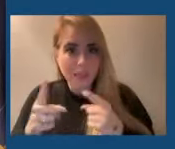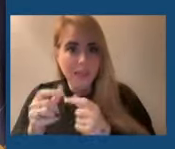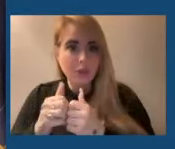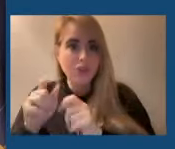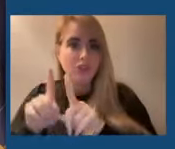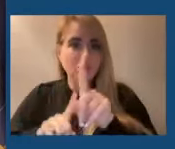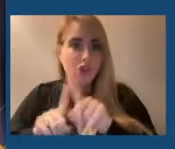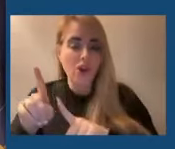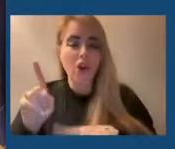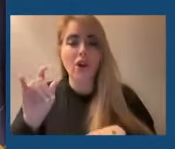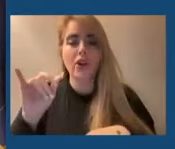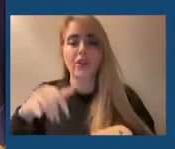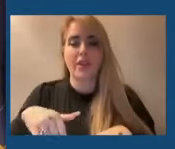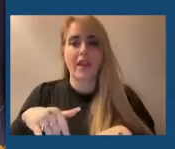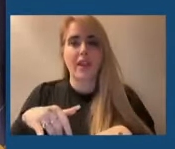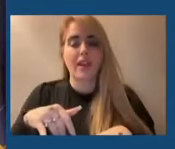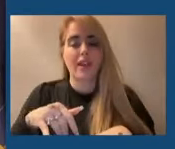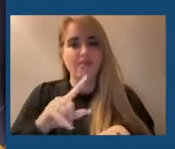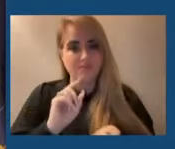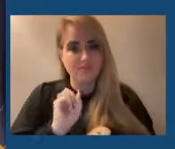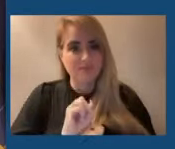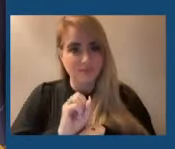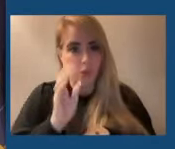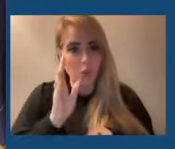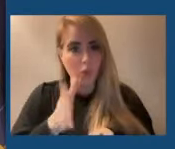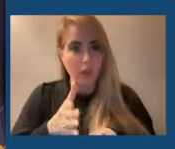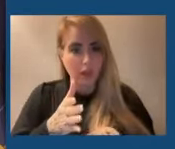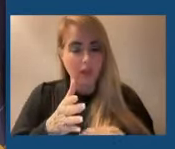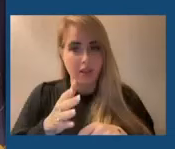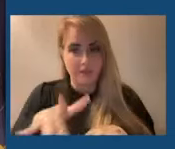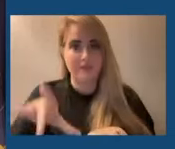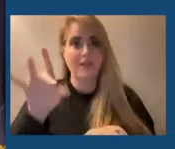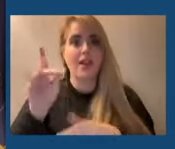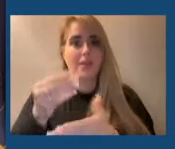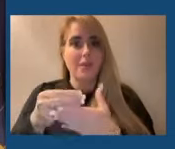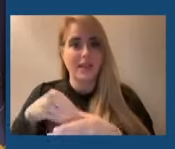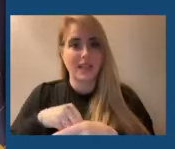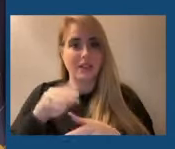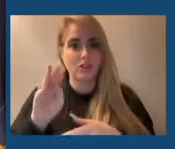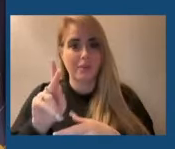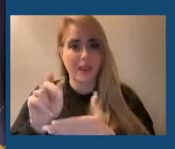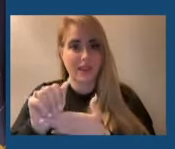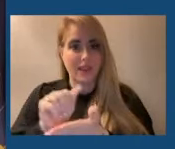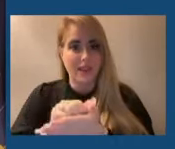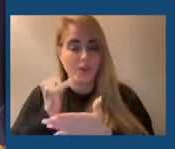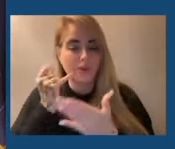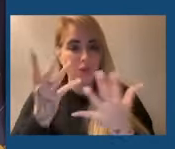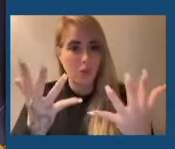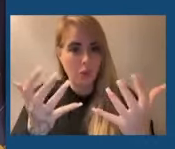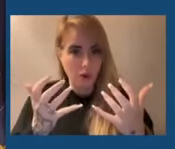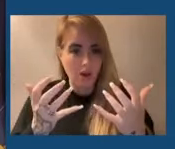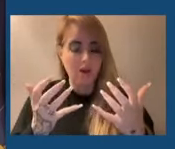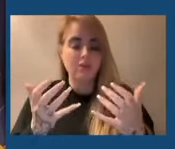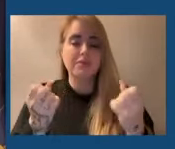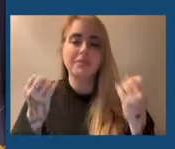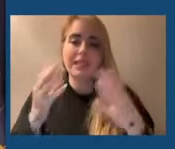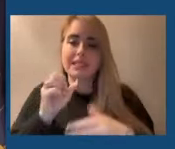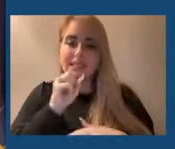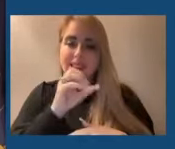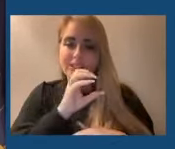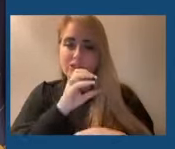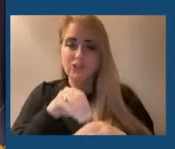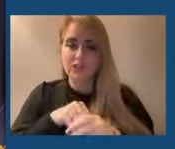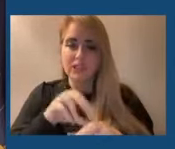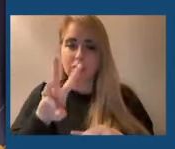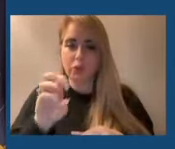that it will meet you in your bank account if that's what you want. I have a lot of seniors in Westchester, and I